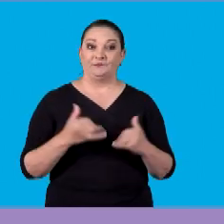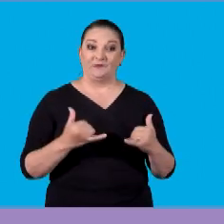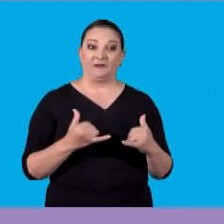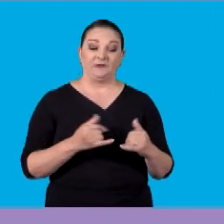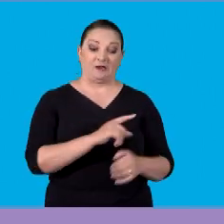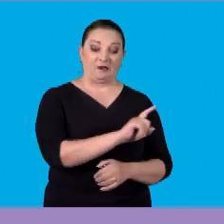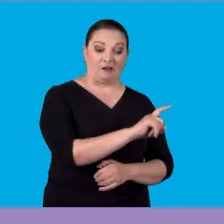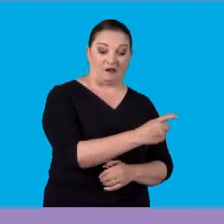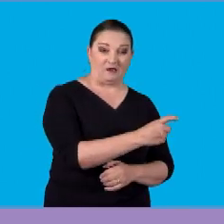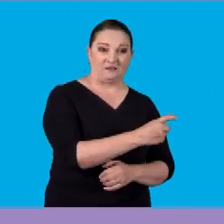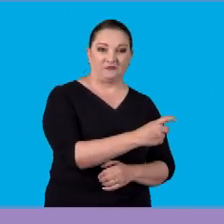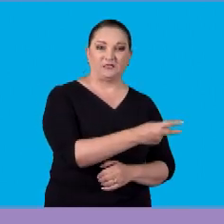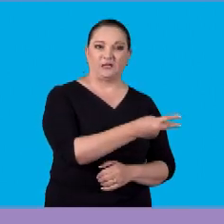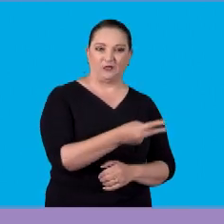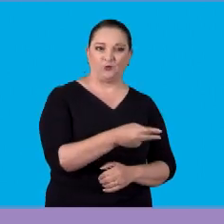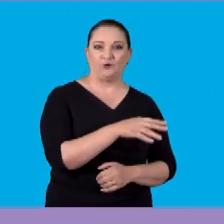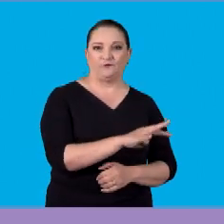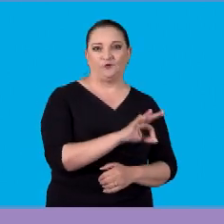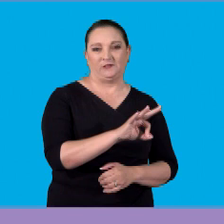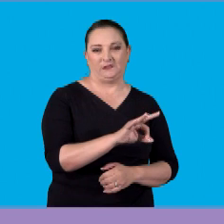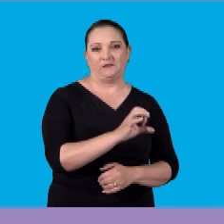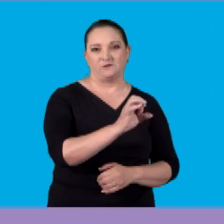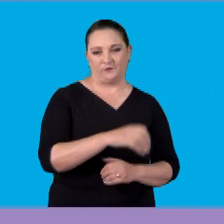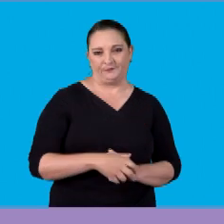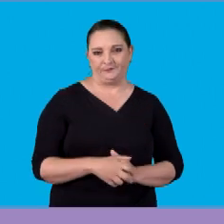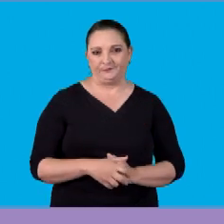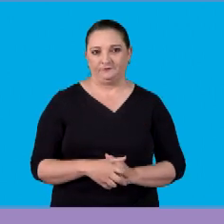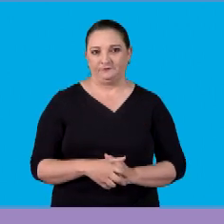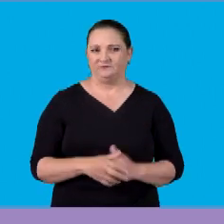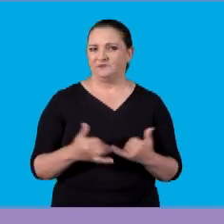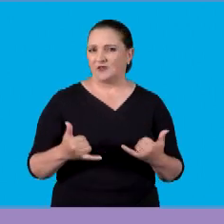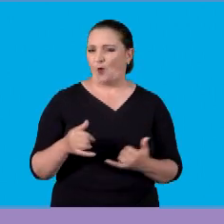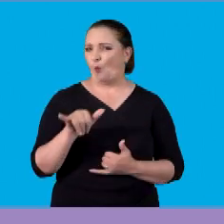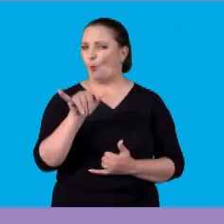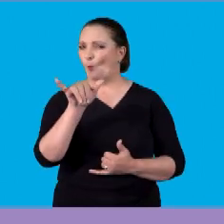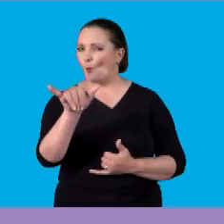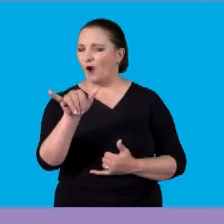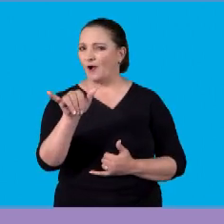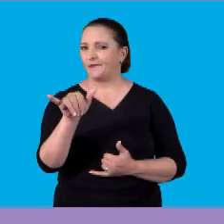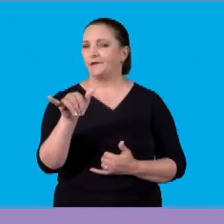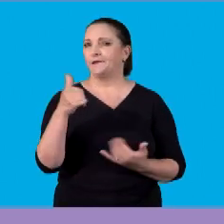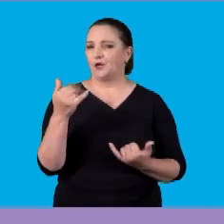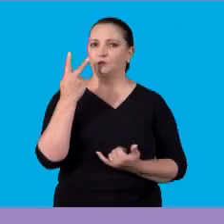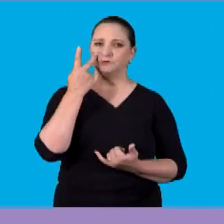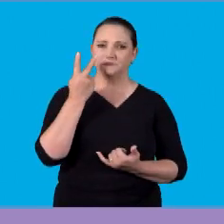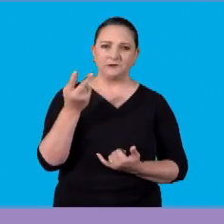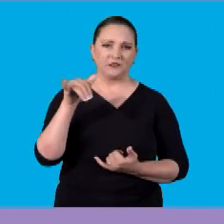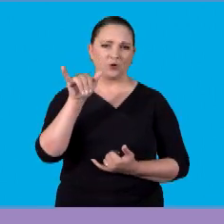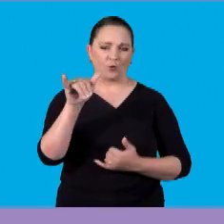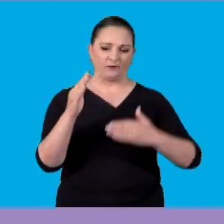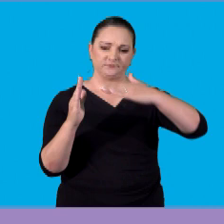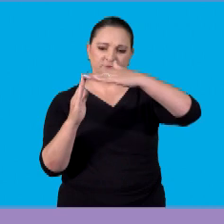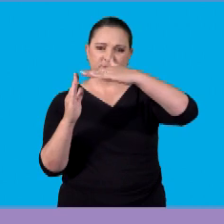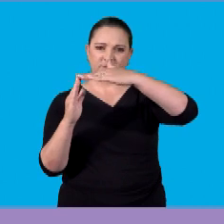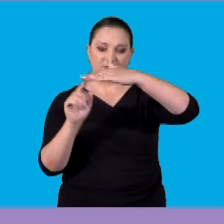So our X here is equals to a 43 degrees. What about our y? So when we are looking at y, we can see